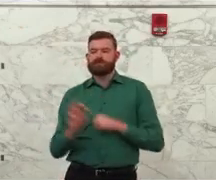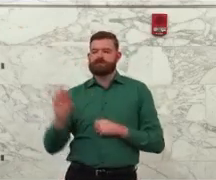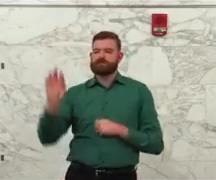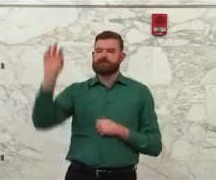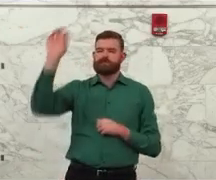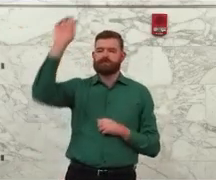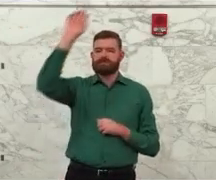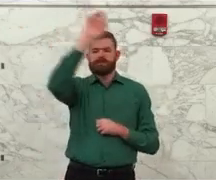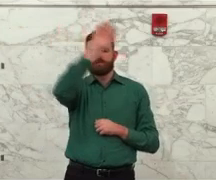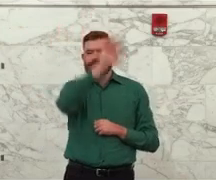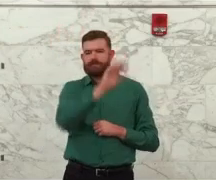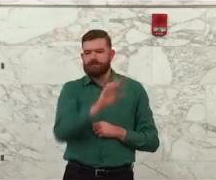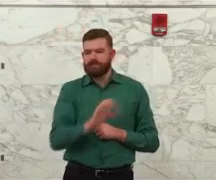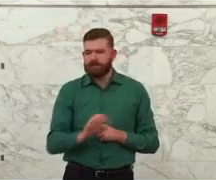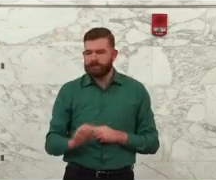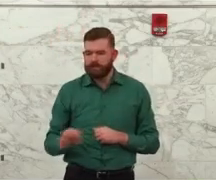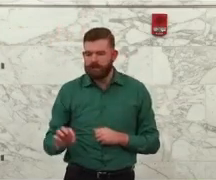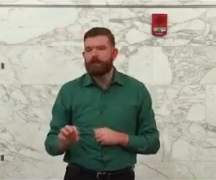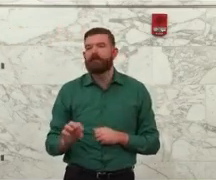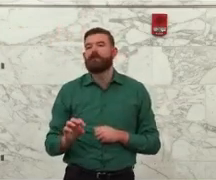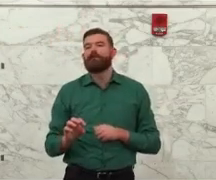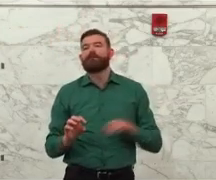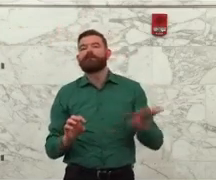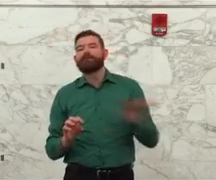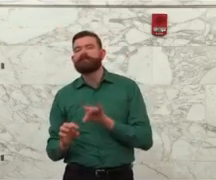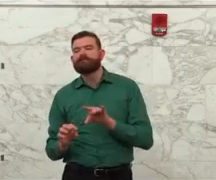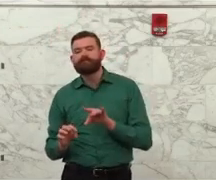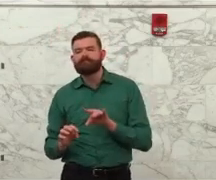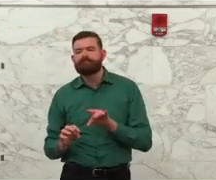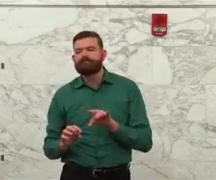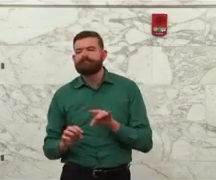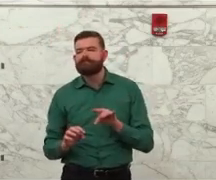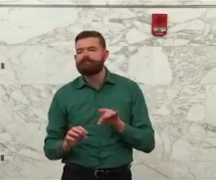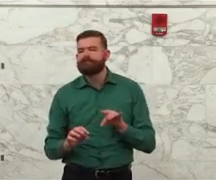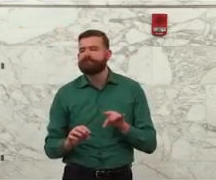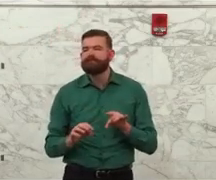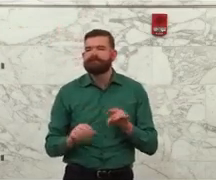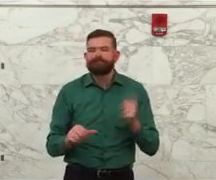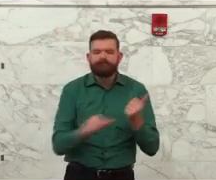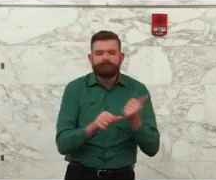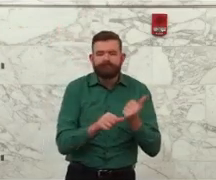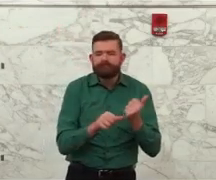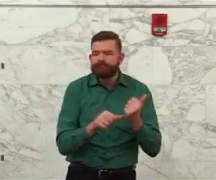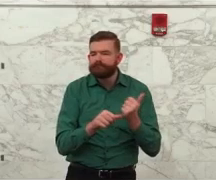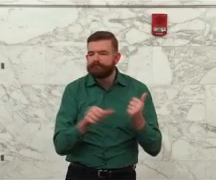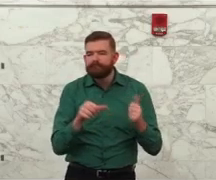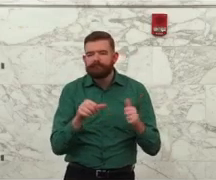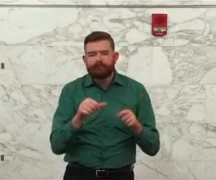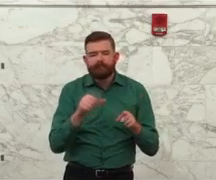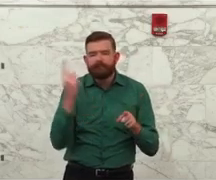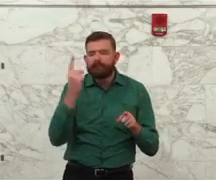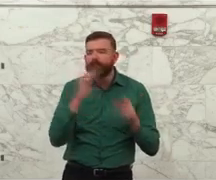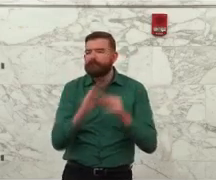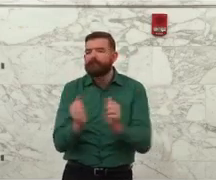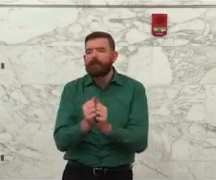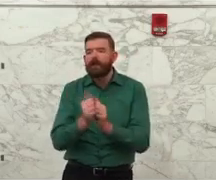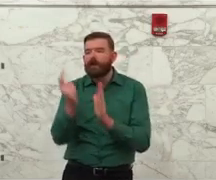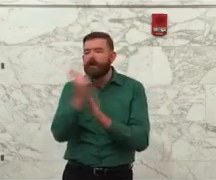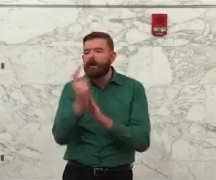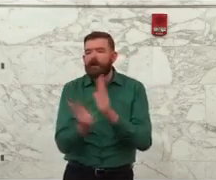call. The 2C statute, there's a few different ones, but it's predominantly a disorderly conduct charge. So when the